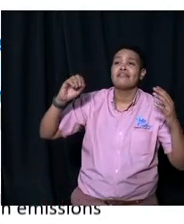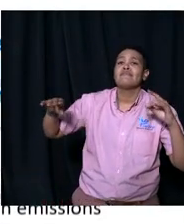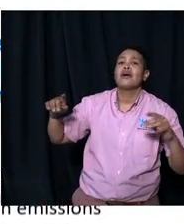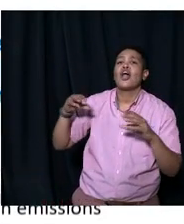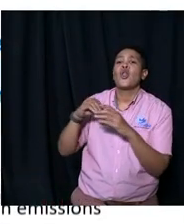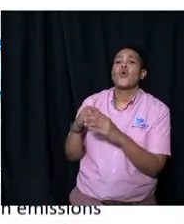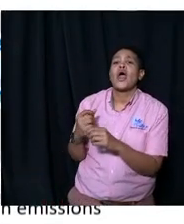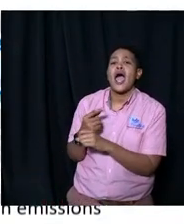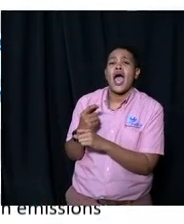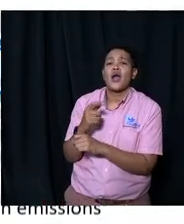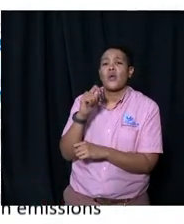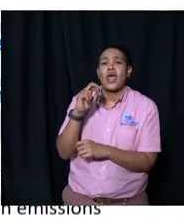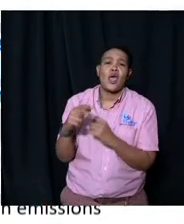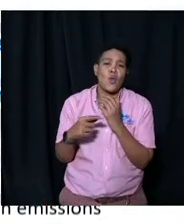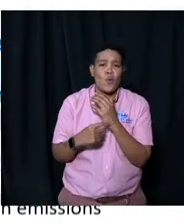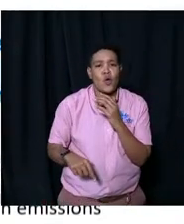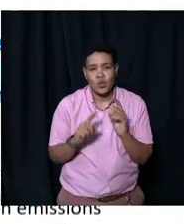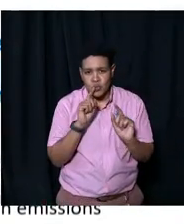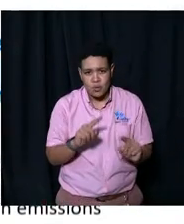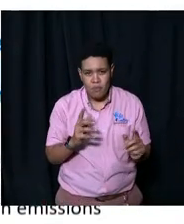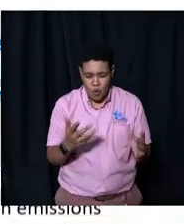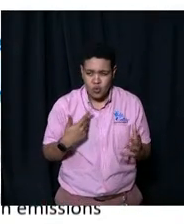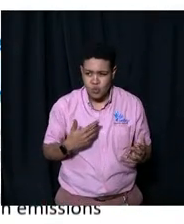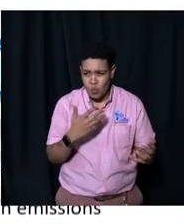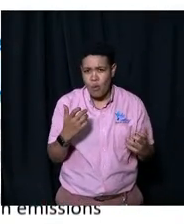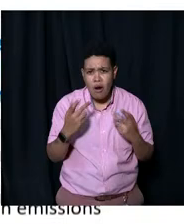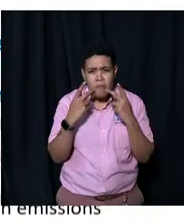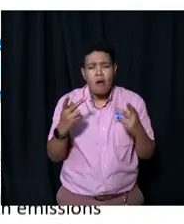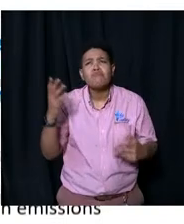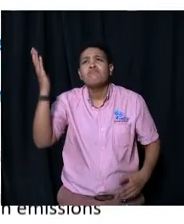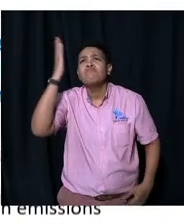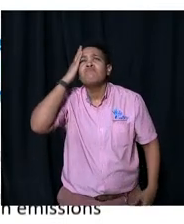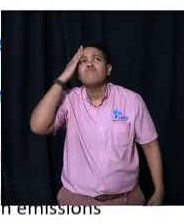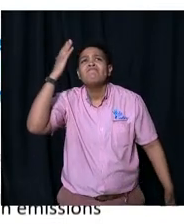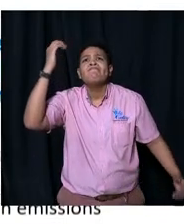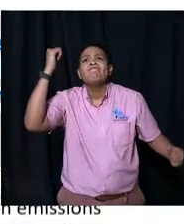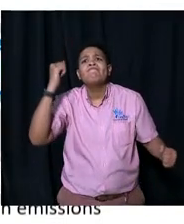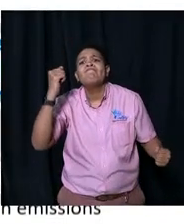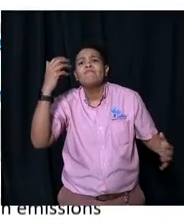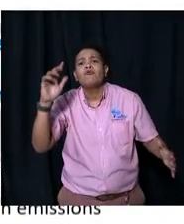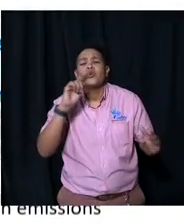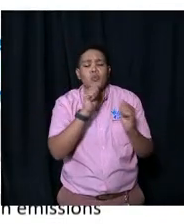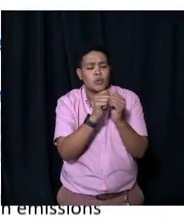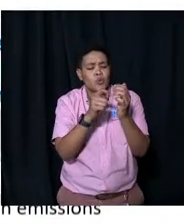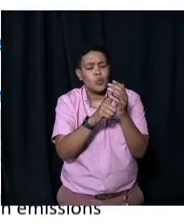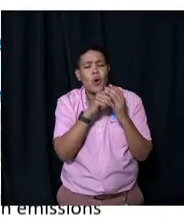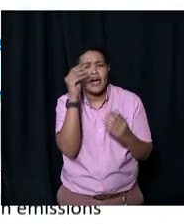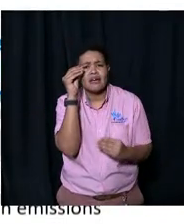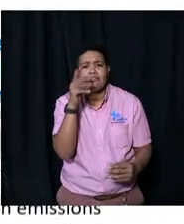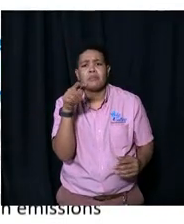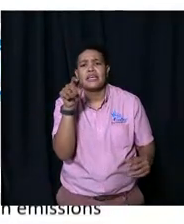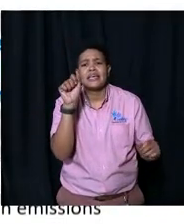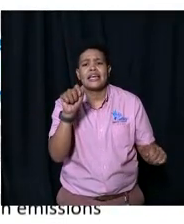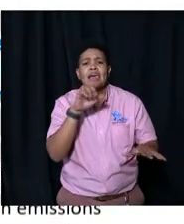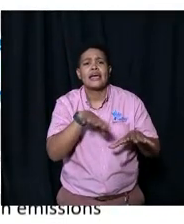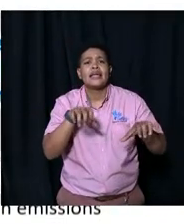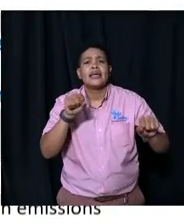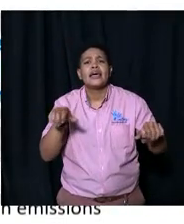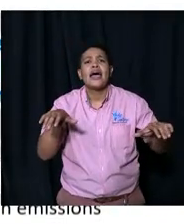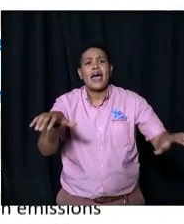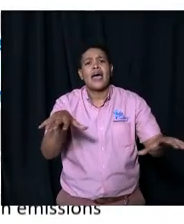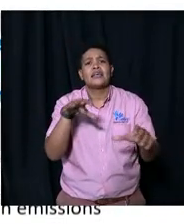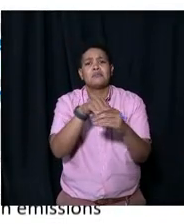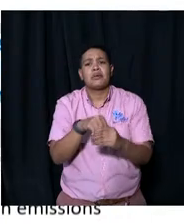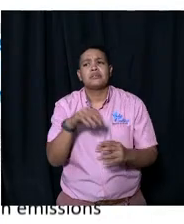annual ambient air quality reports. So we want the public to be armed with the requisite information so that they can actively participate